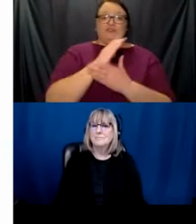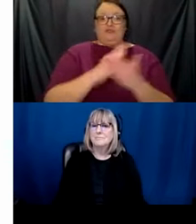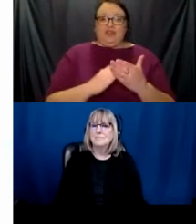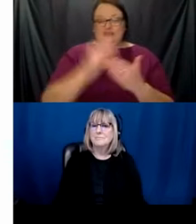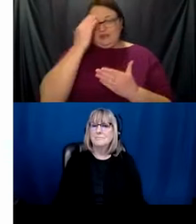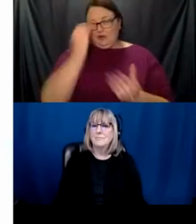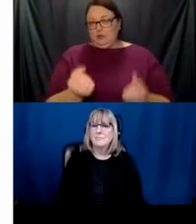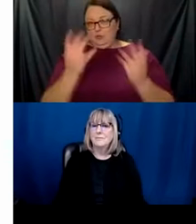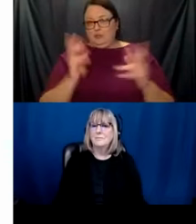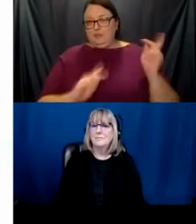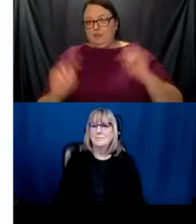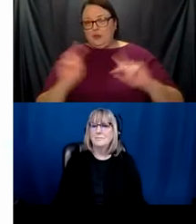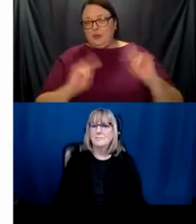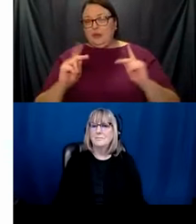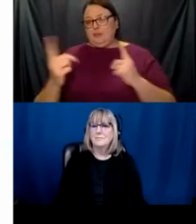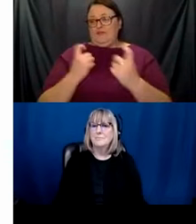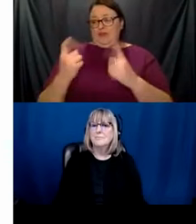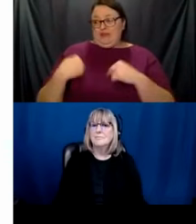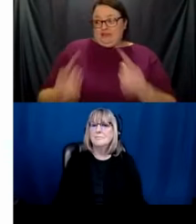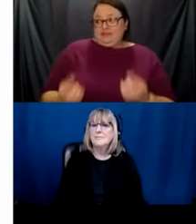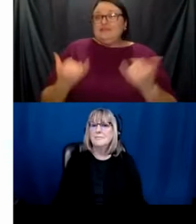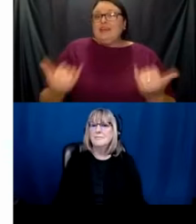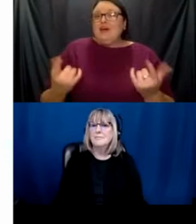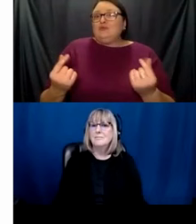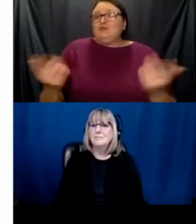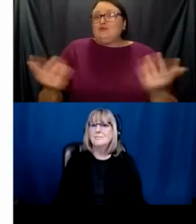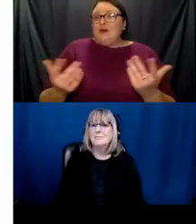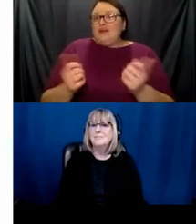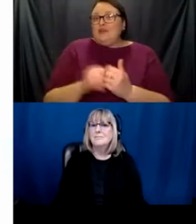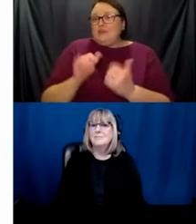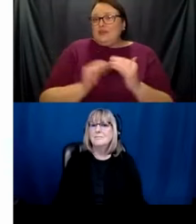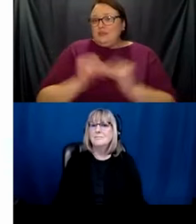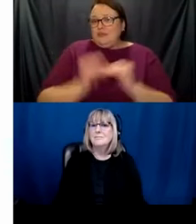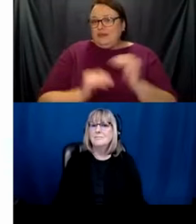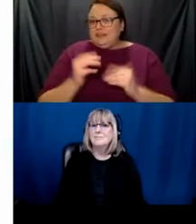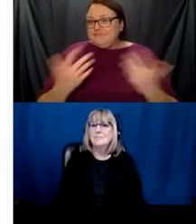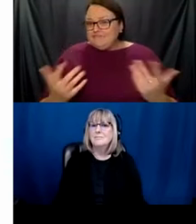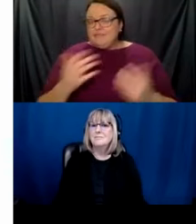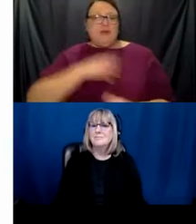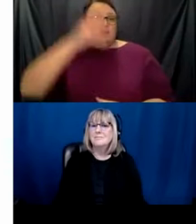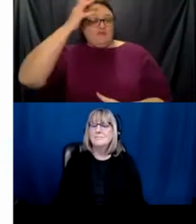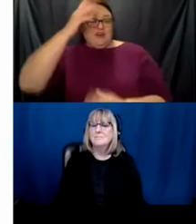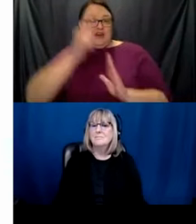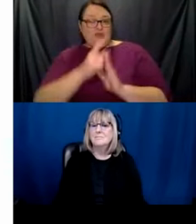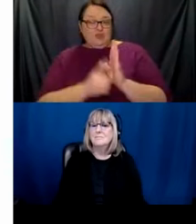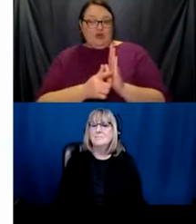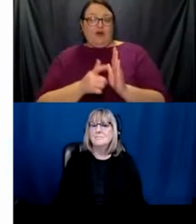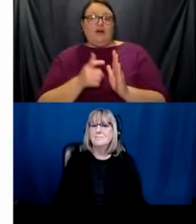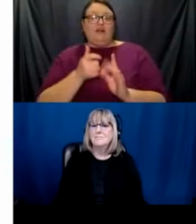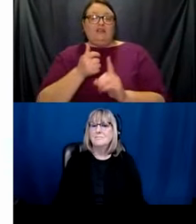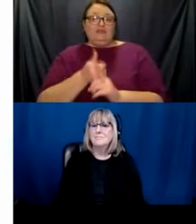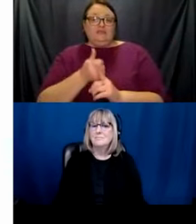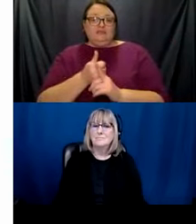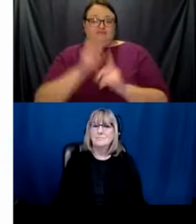el orgullo de las personas, el espíritu de las personas que viven en la comunidad. Cut